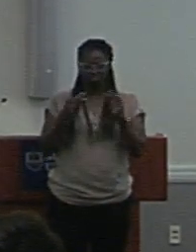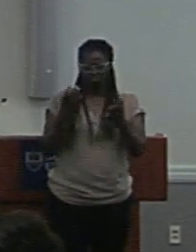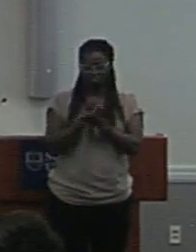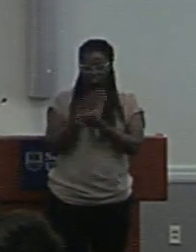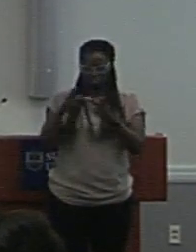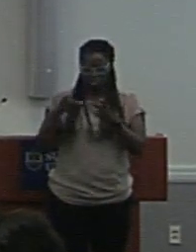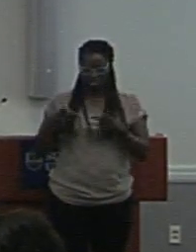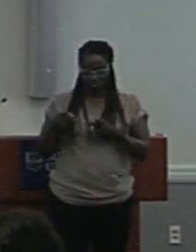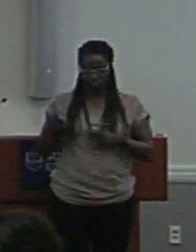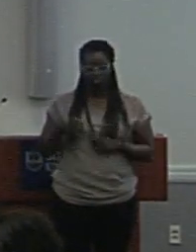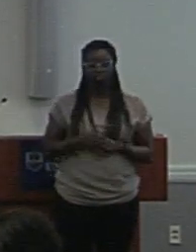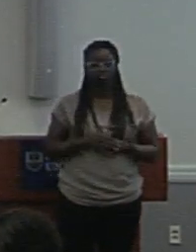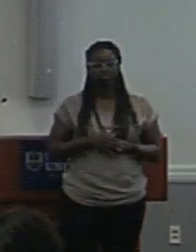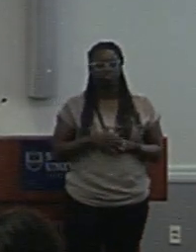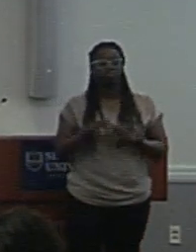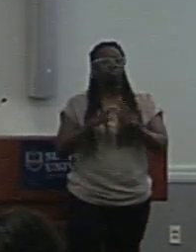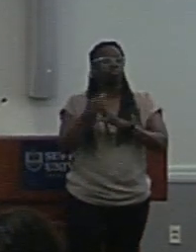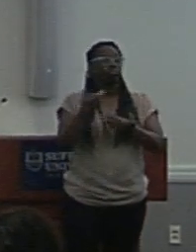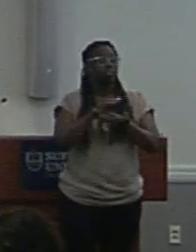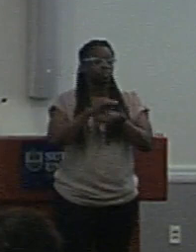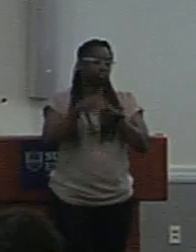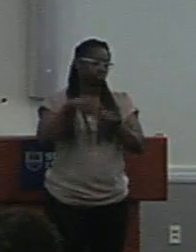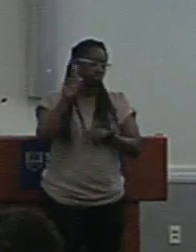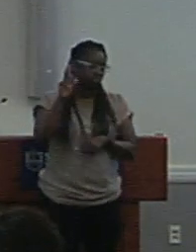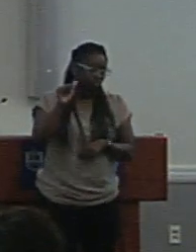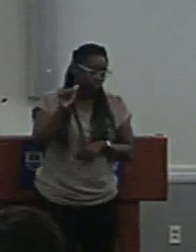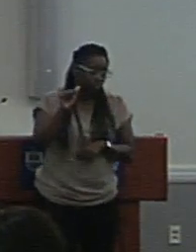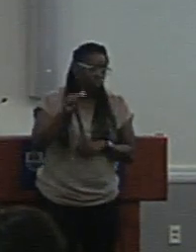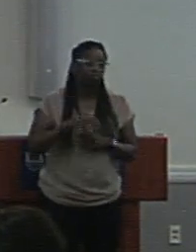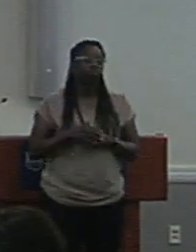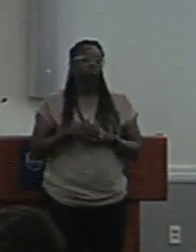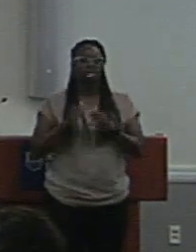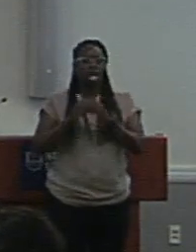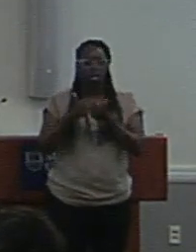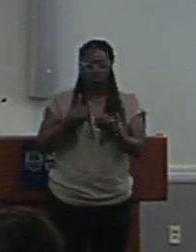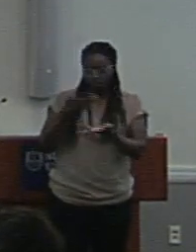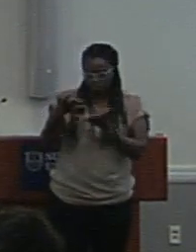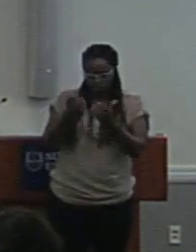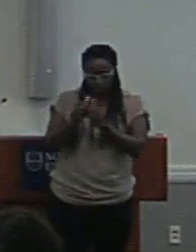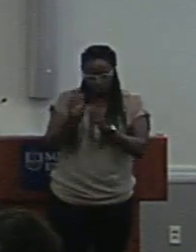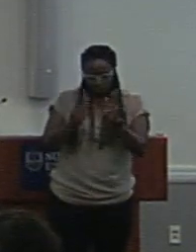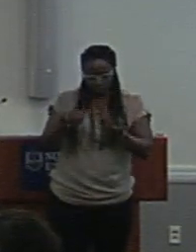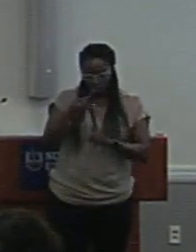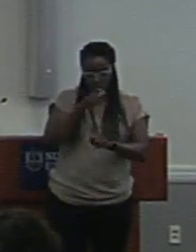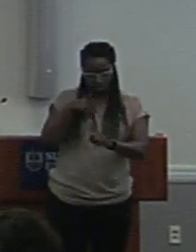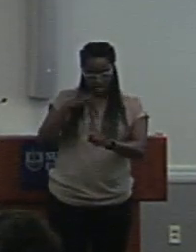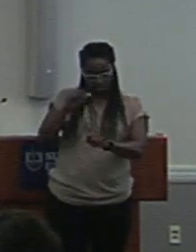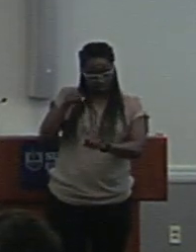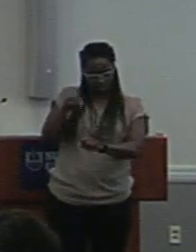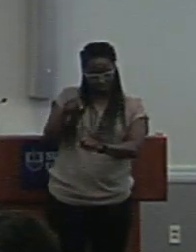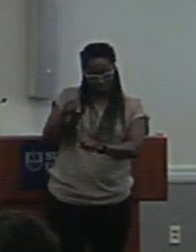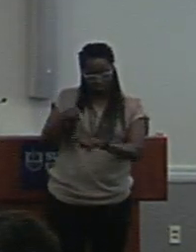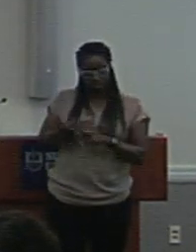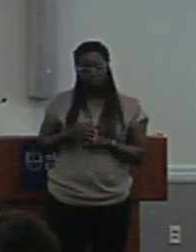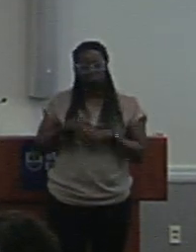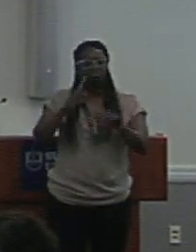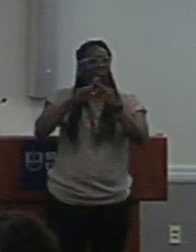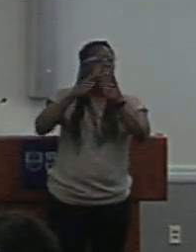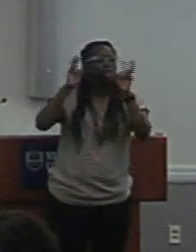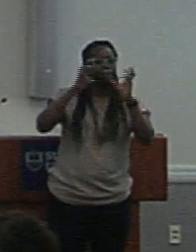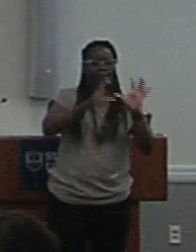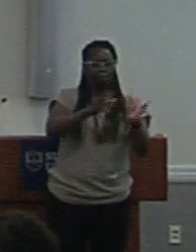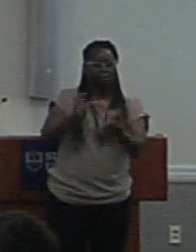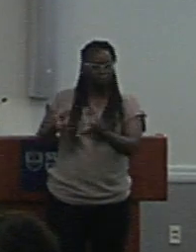trainings about disability, not only interacting with people with disabilities, but different topics. Like we have a meeting and